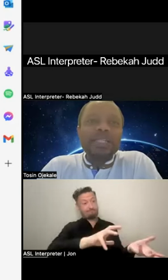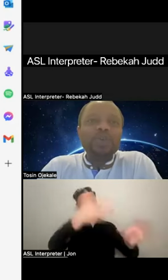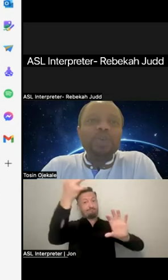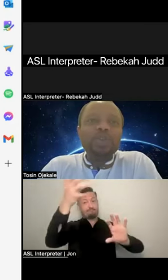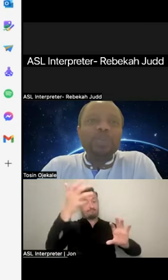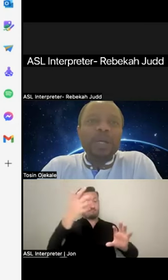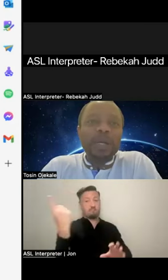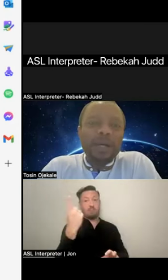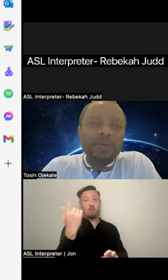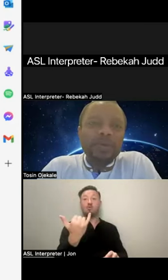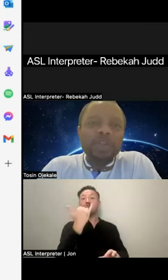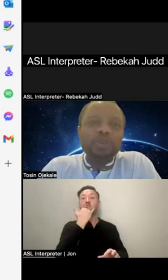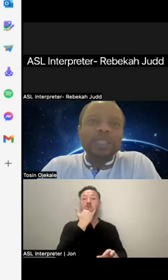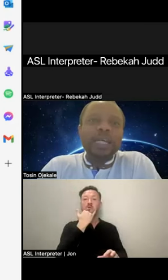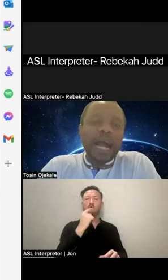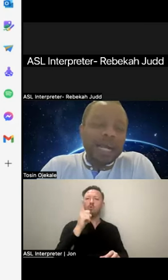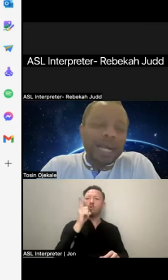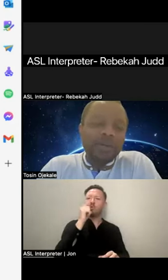place, who should be